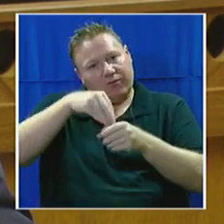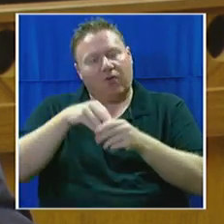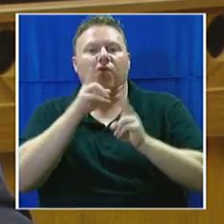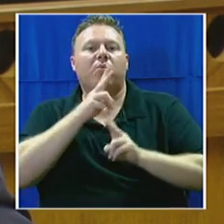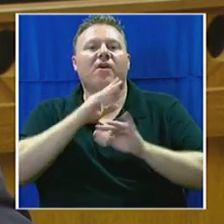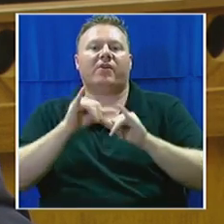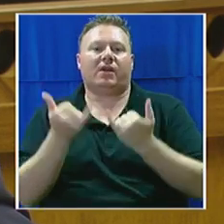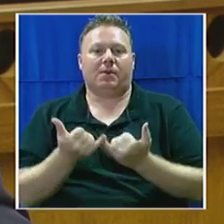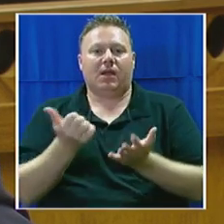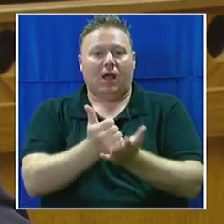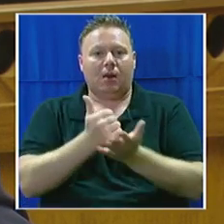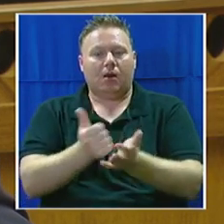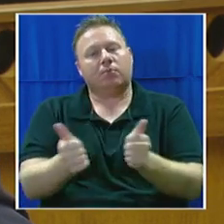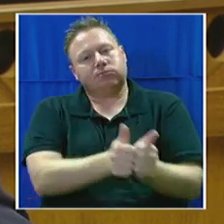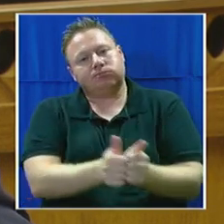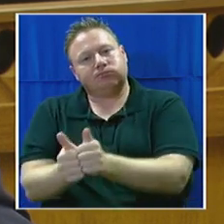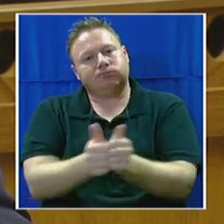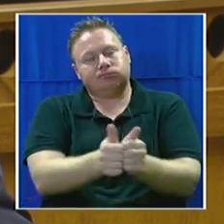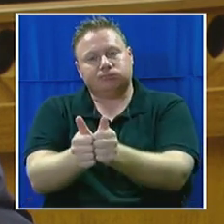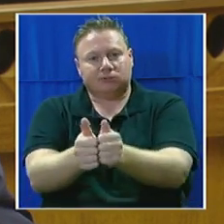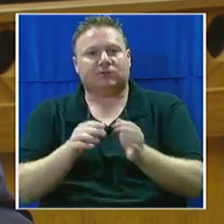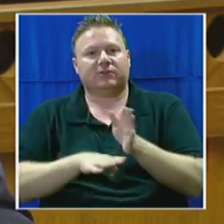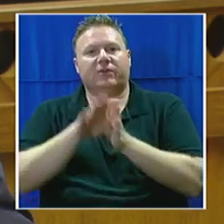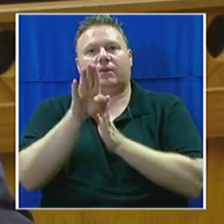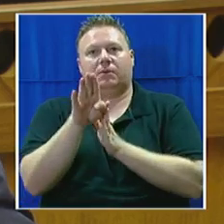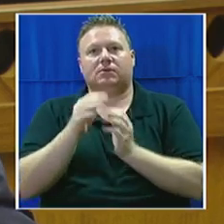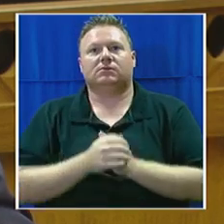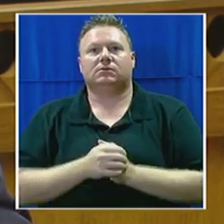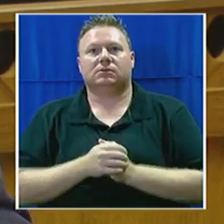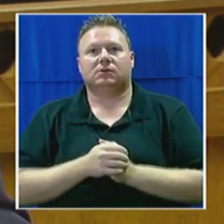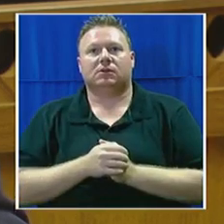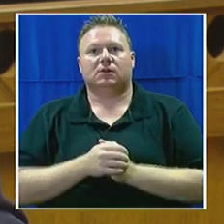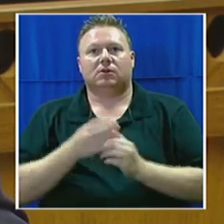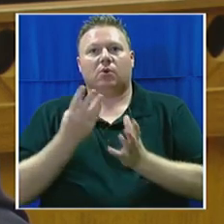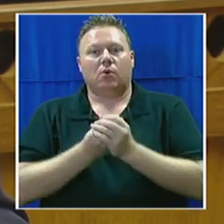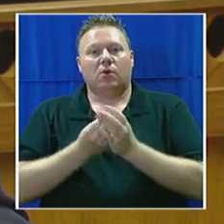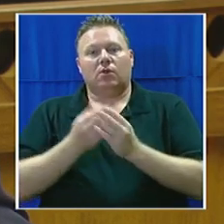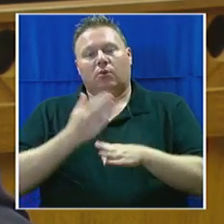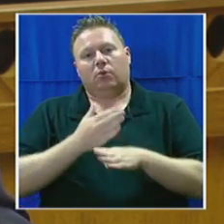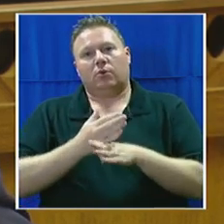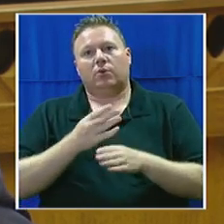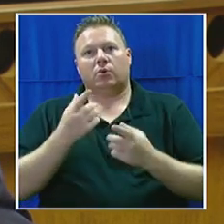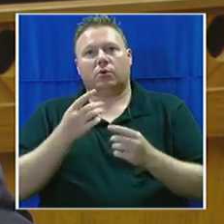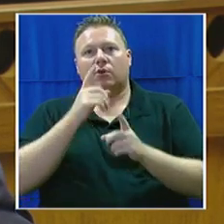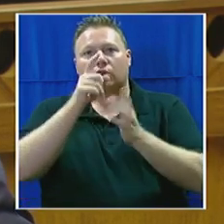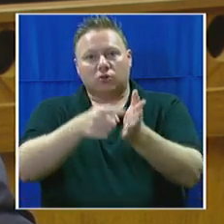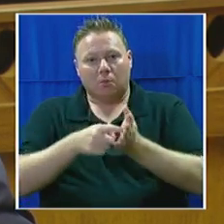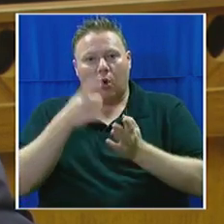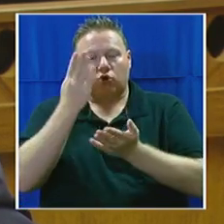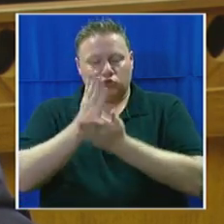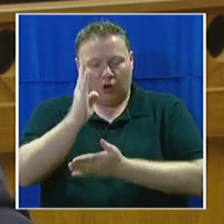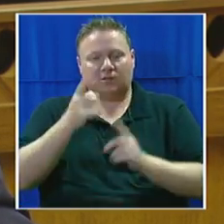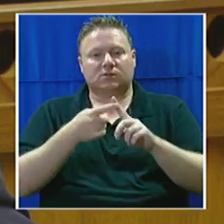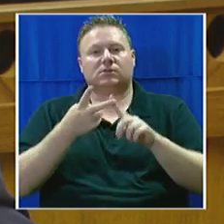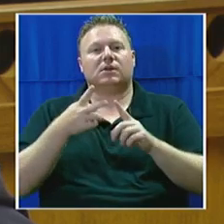dual role as partner in development and as countervailing force, with the capacity to demand rights, transparency,